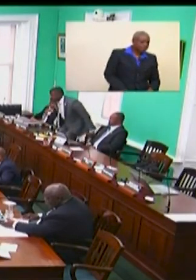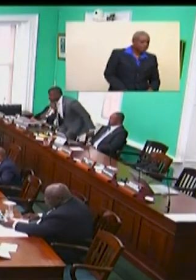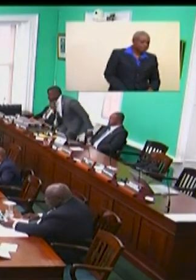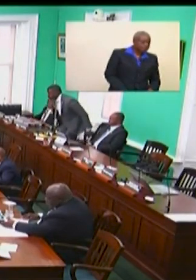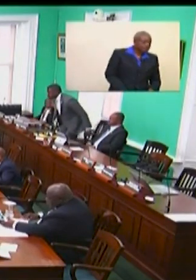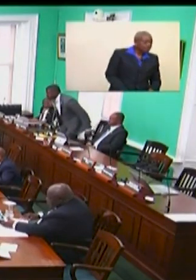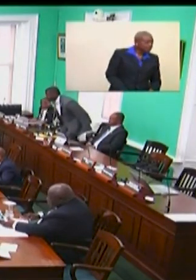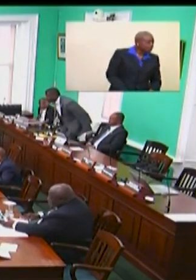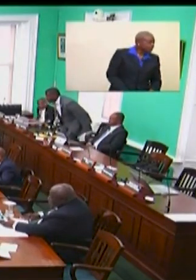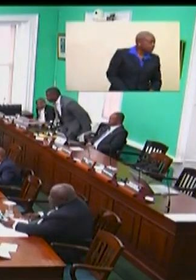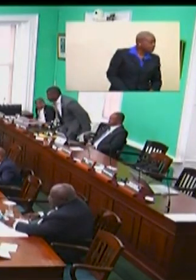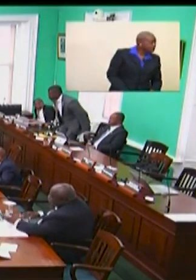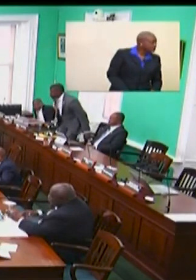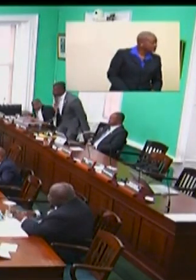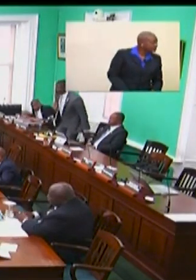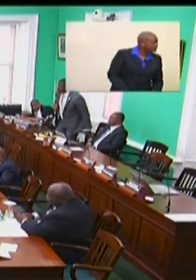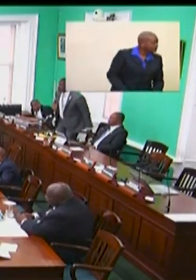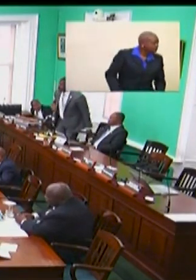profoundly